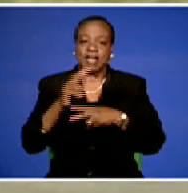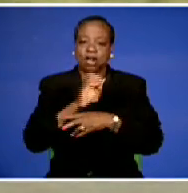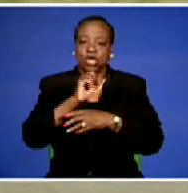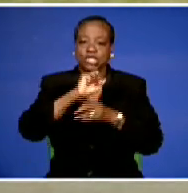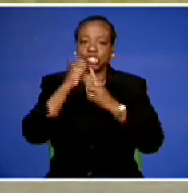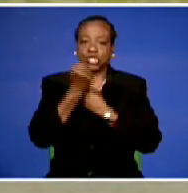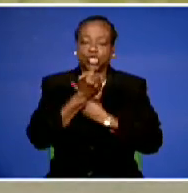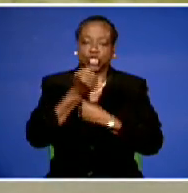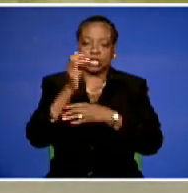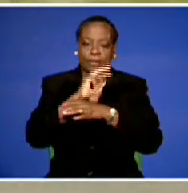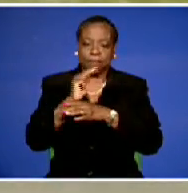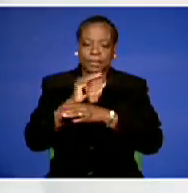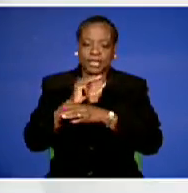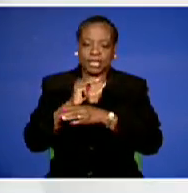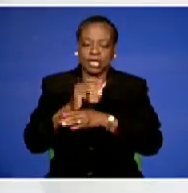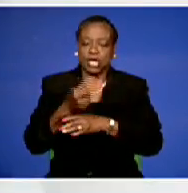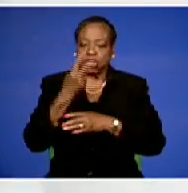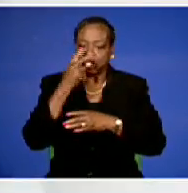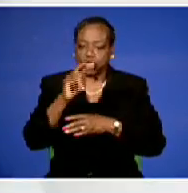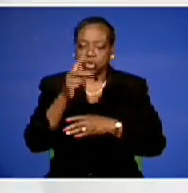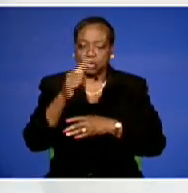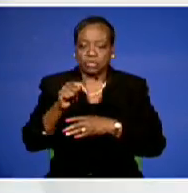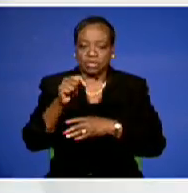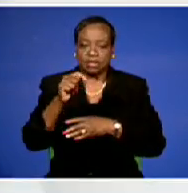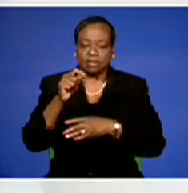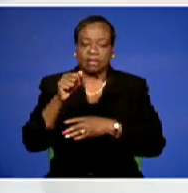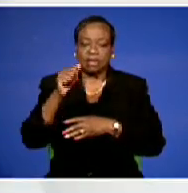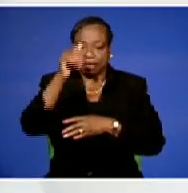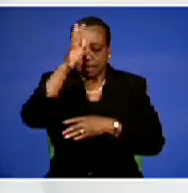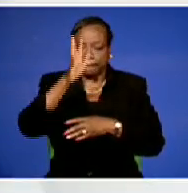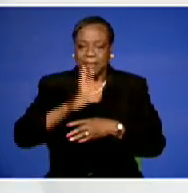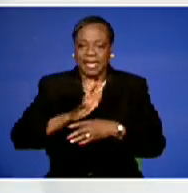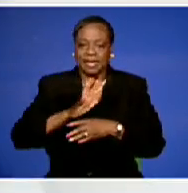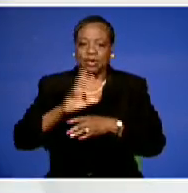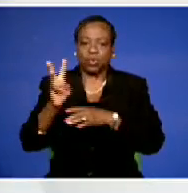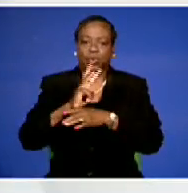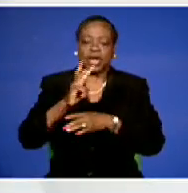see, they show the men donning wigs and women's clothing as they flee the scene.